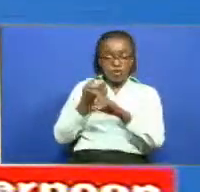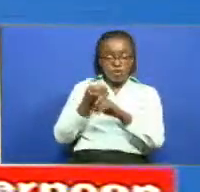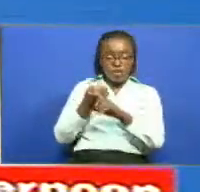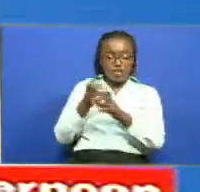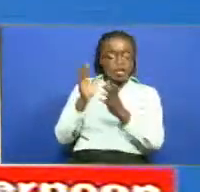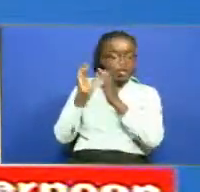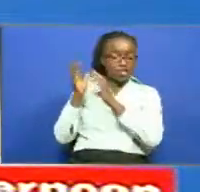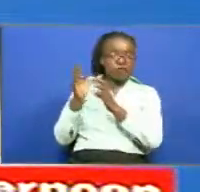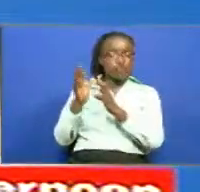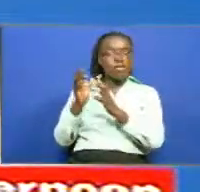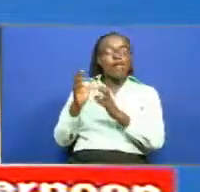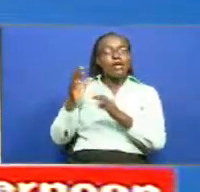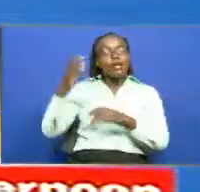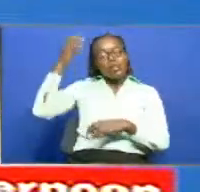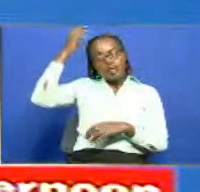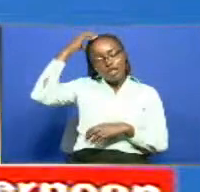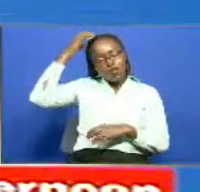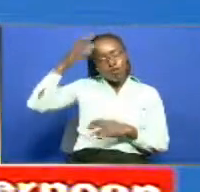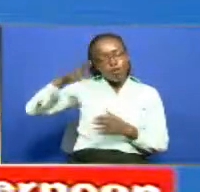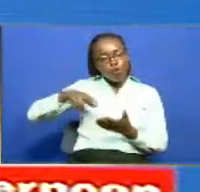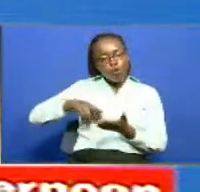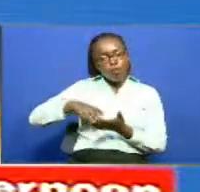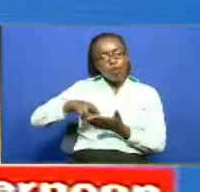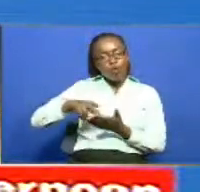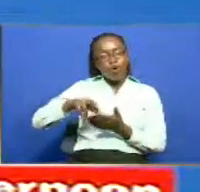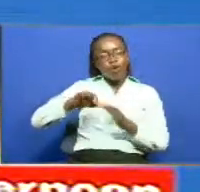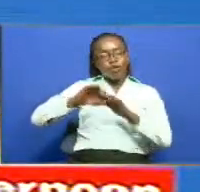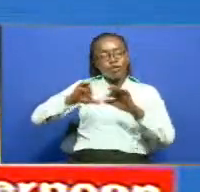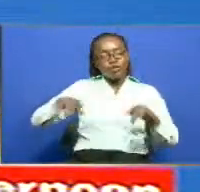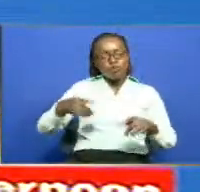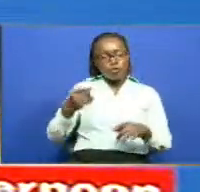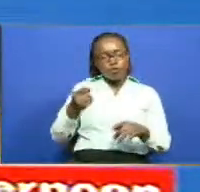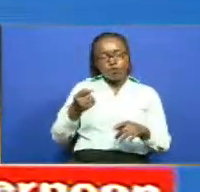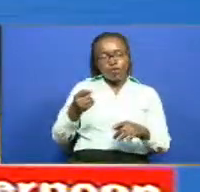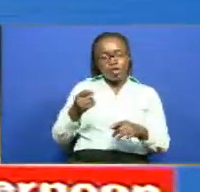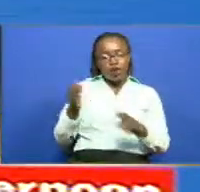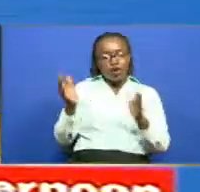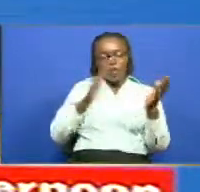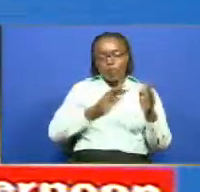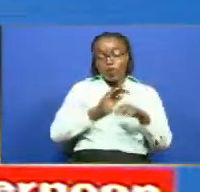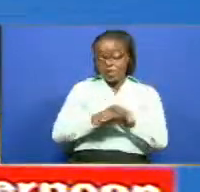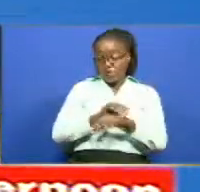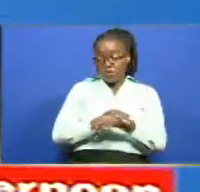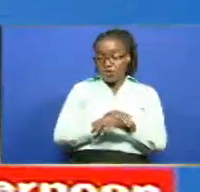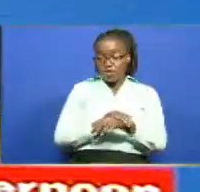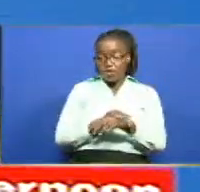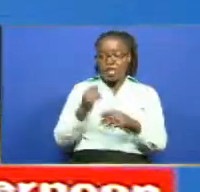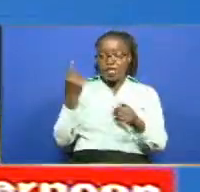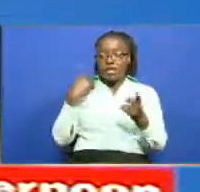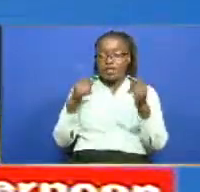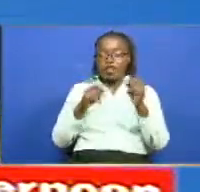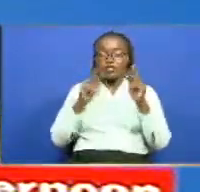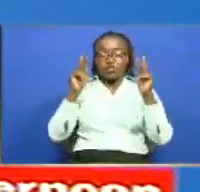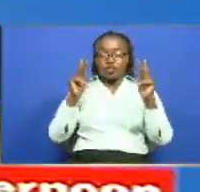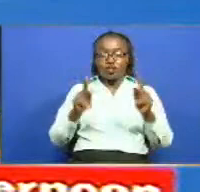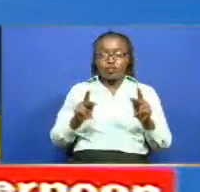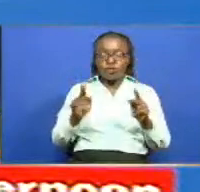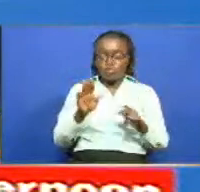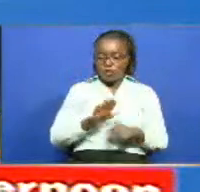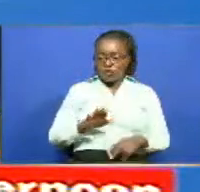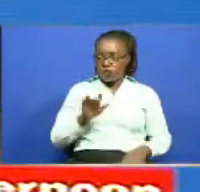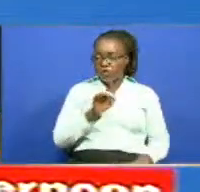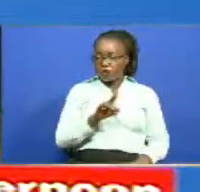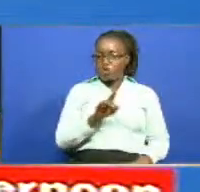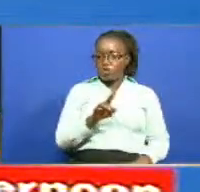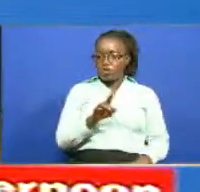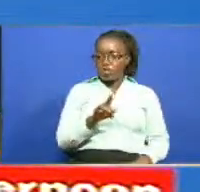Lamu, you can go for a walk by the beach or a swim because the weather is good for that. Kericho, Kisumu and its environs, carry